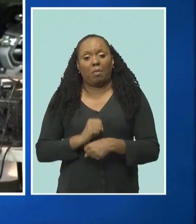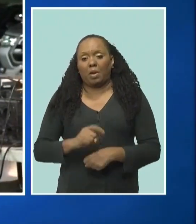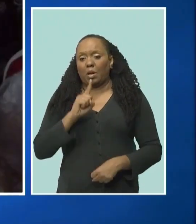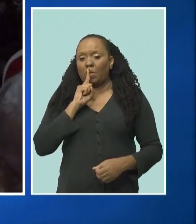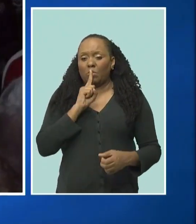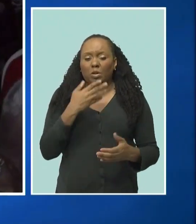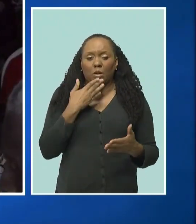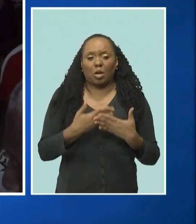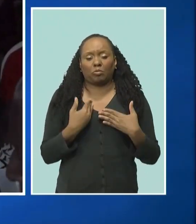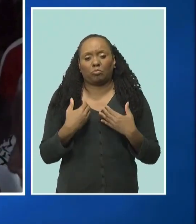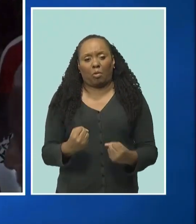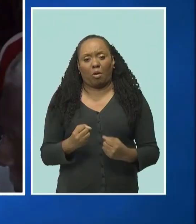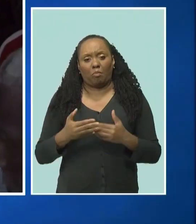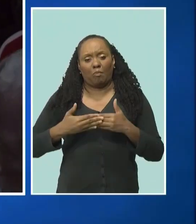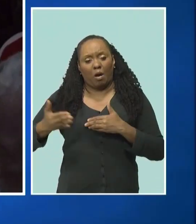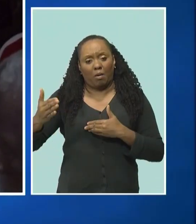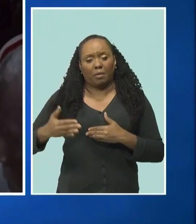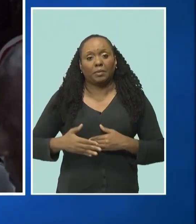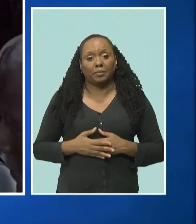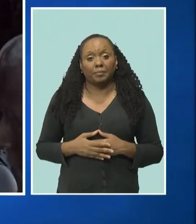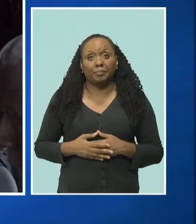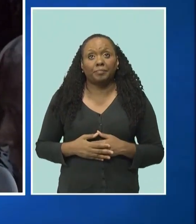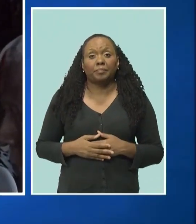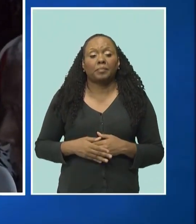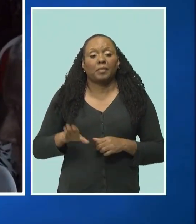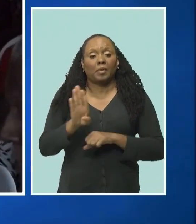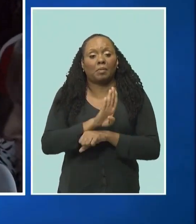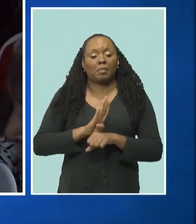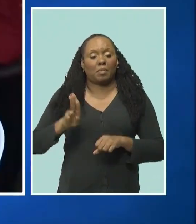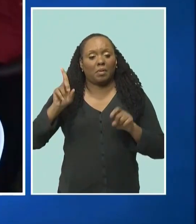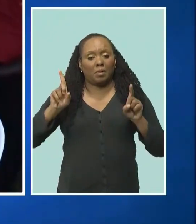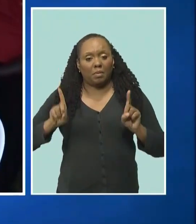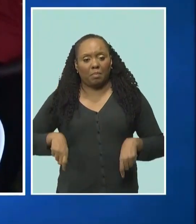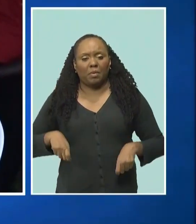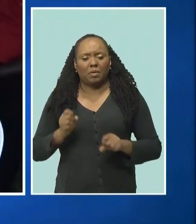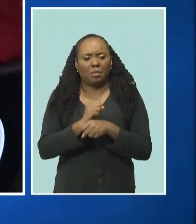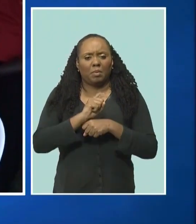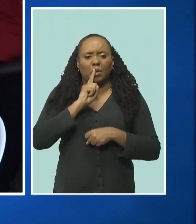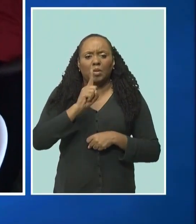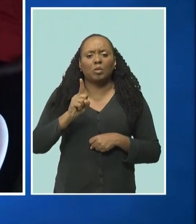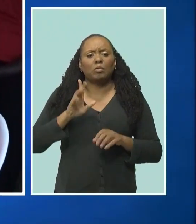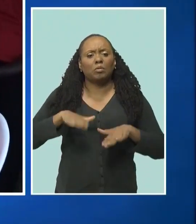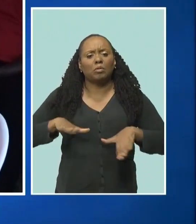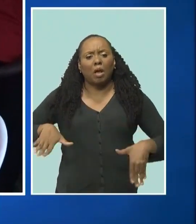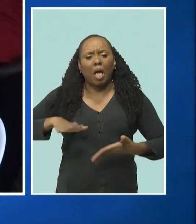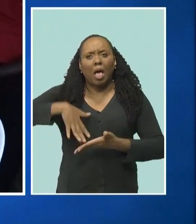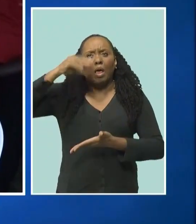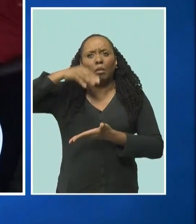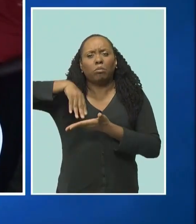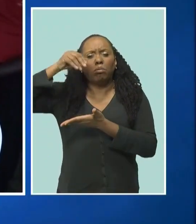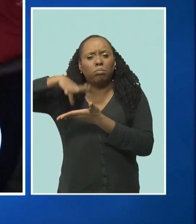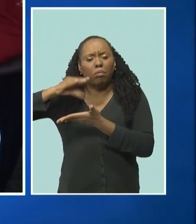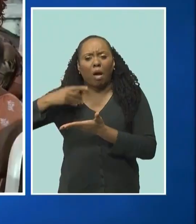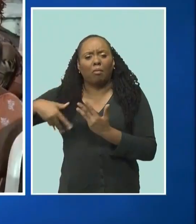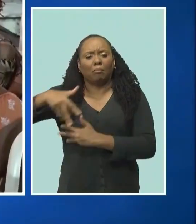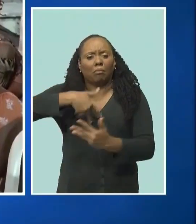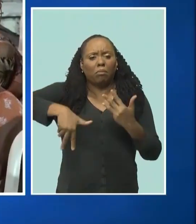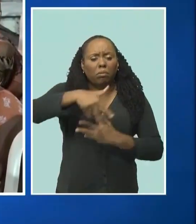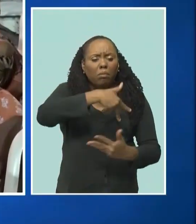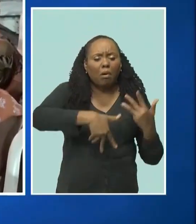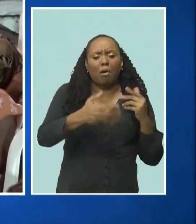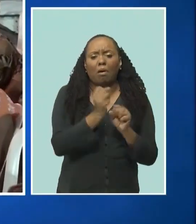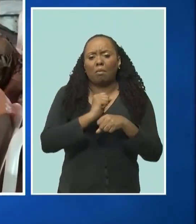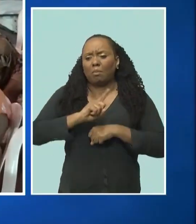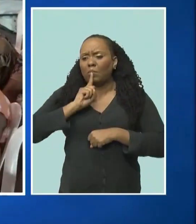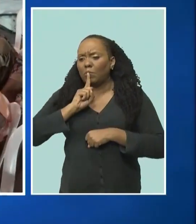start. The Education Minister adds Barbados has to look after the social learning of its children in an effort to create the individuals that are